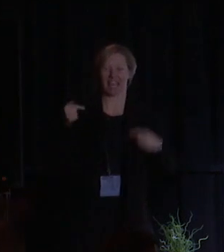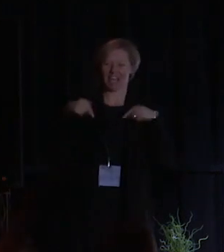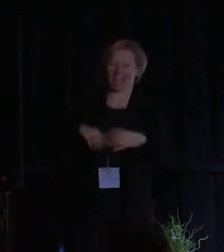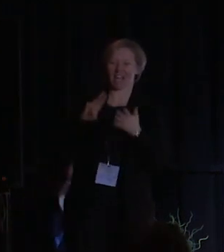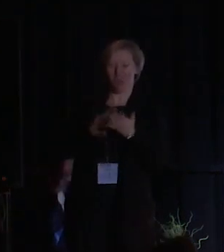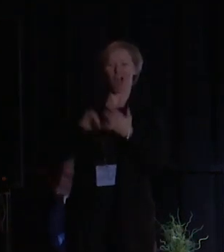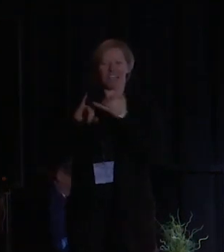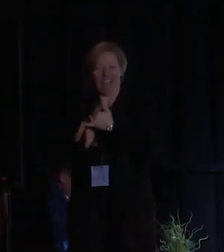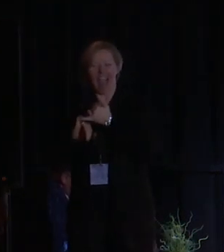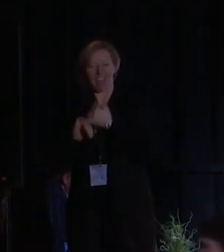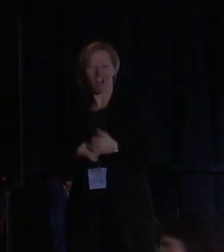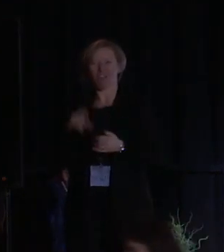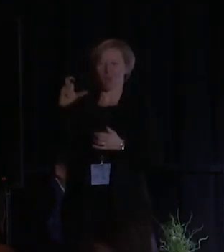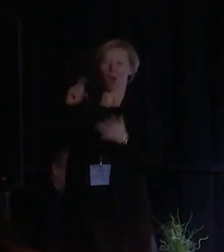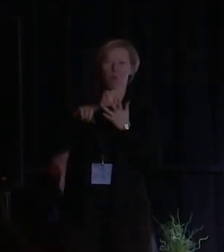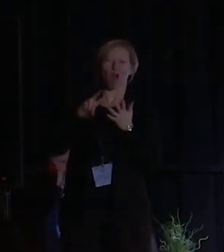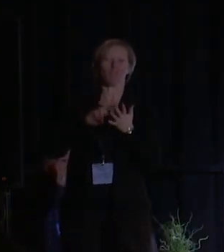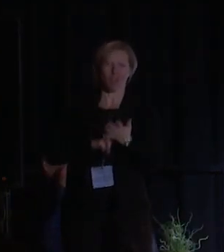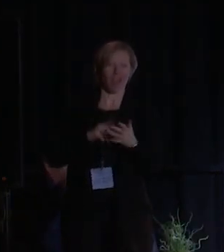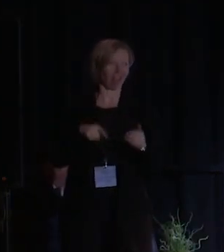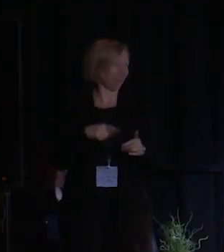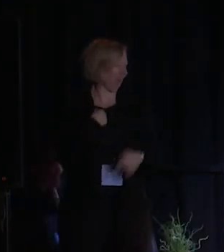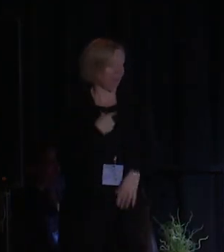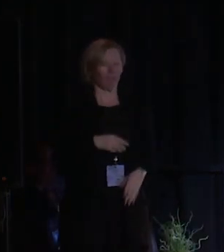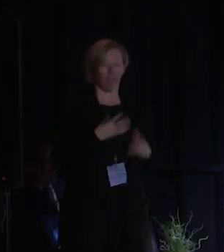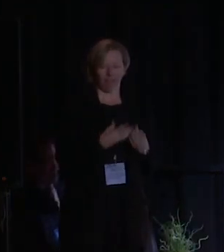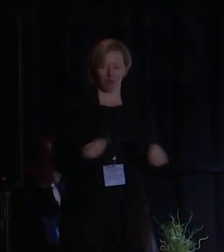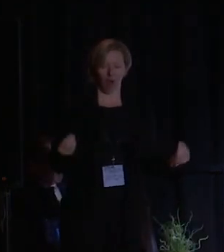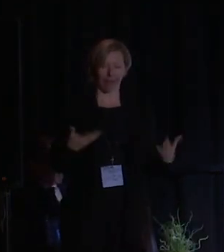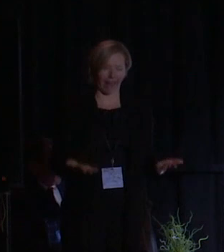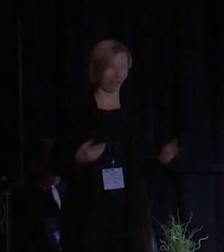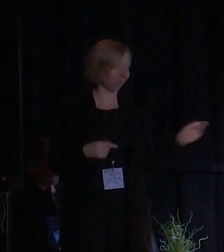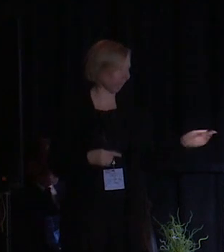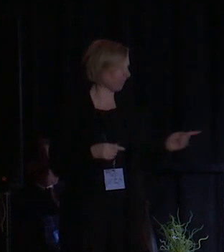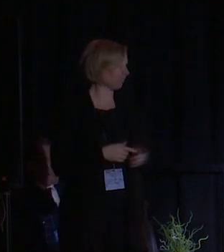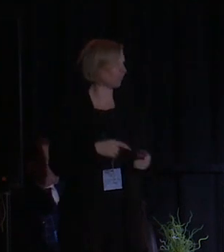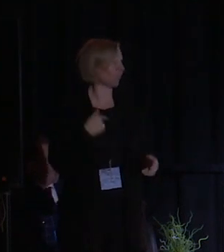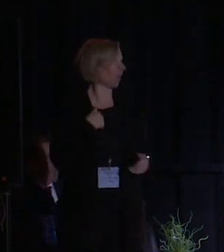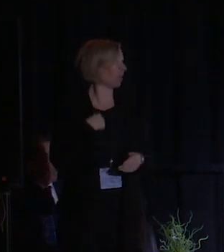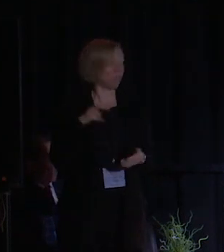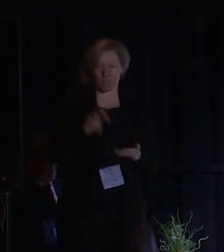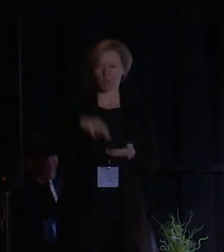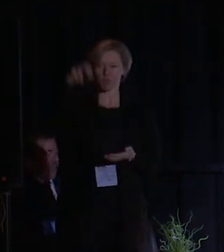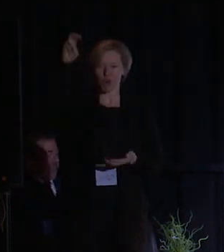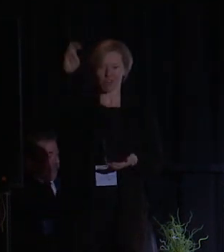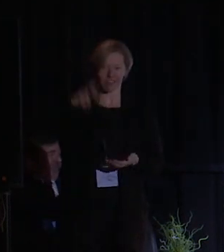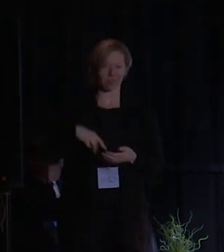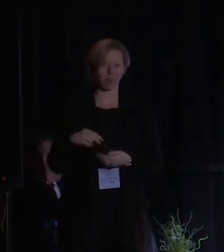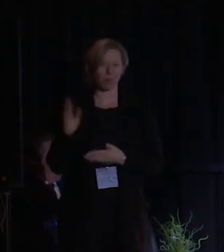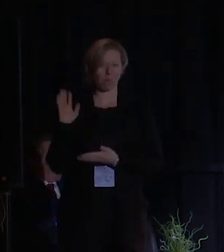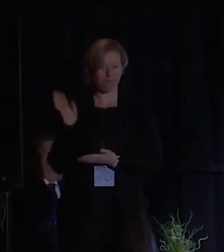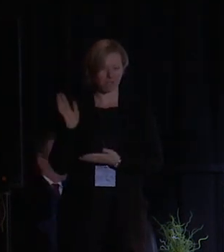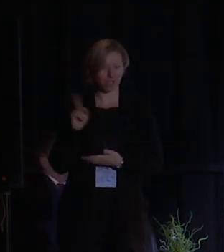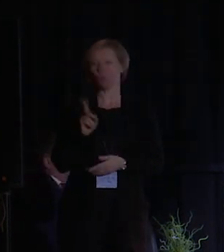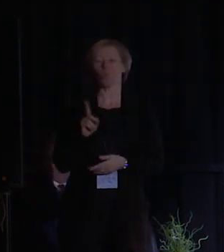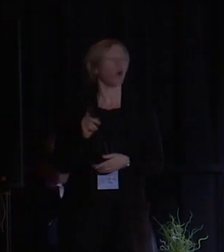Sprung. We're going to look so dry now. So, we are Highly Sprung, and we're pitching our new show,